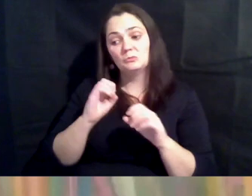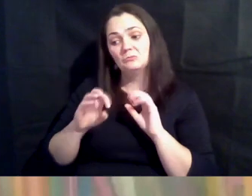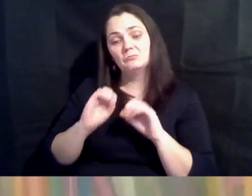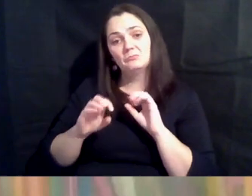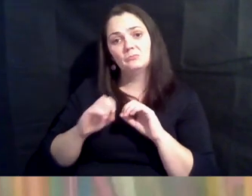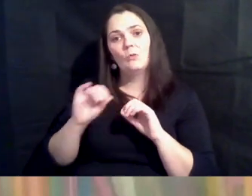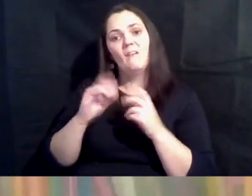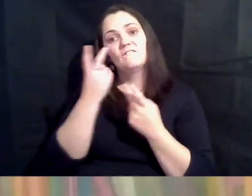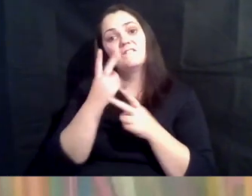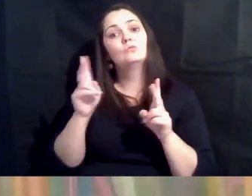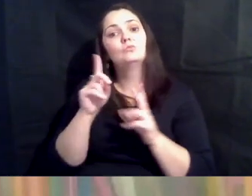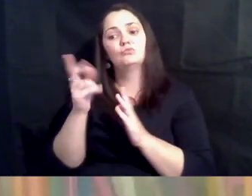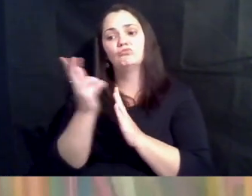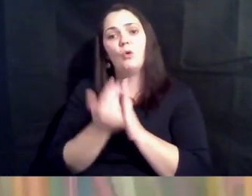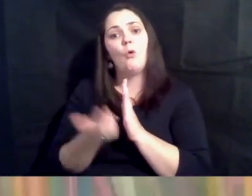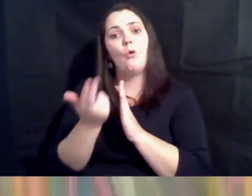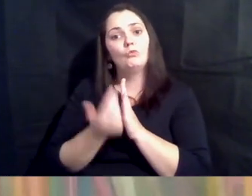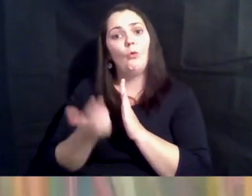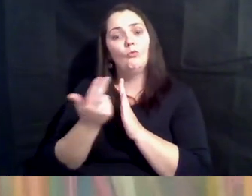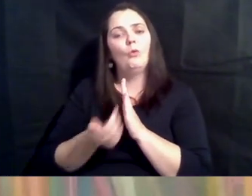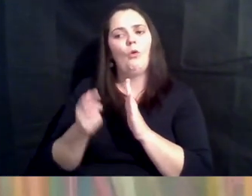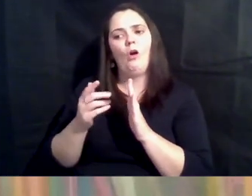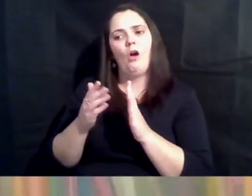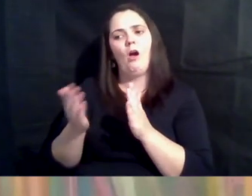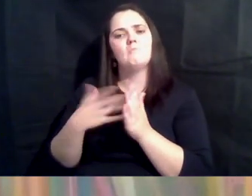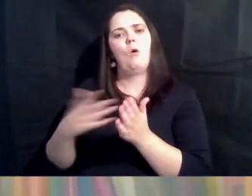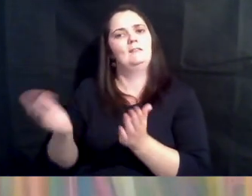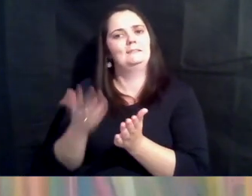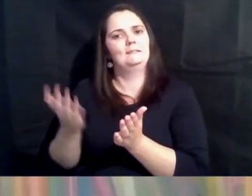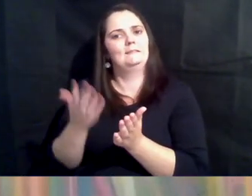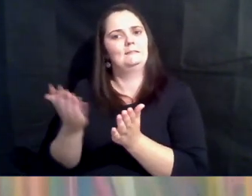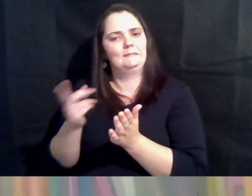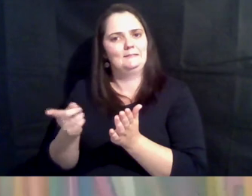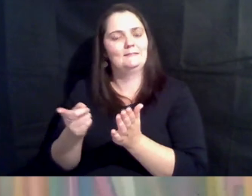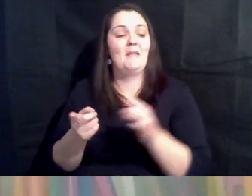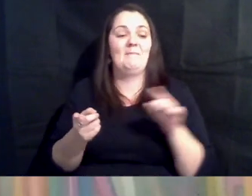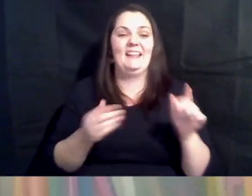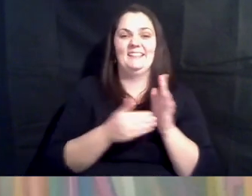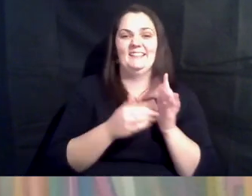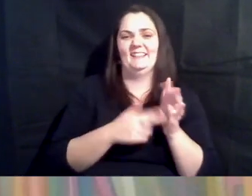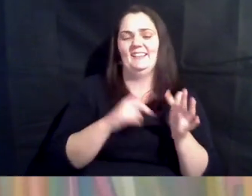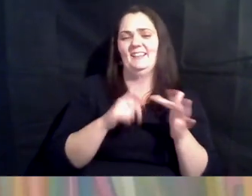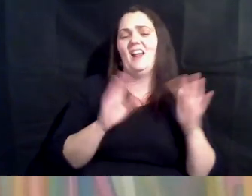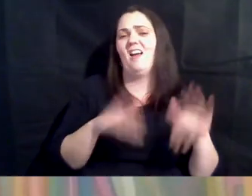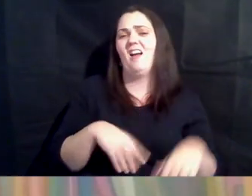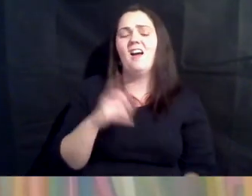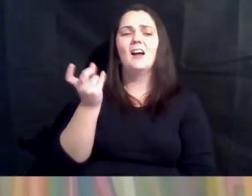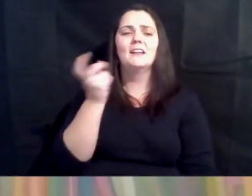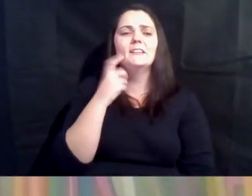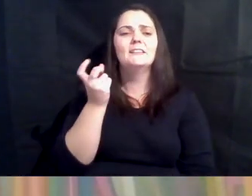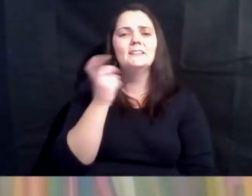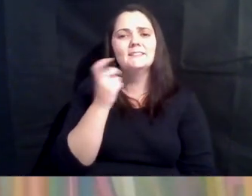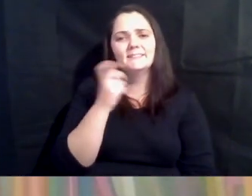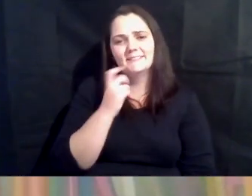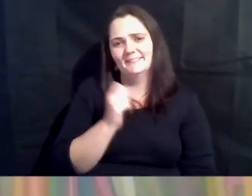about your art and that sort of thing. So the things that we talk about today, I'm going to be making a zine, you can absolutely apply to your journal keeping or